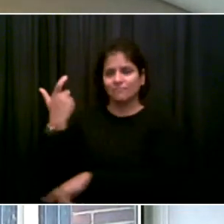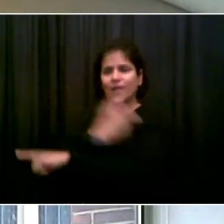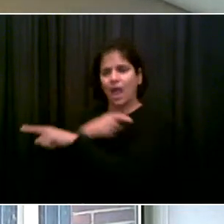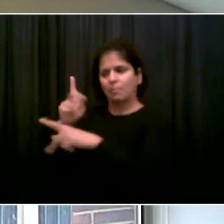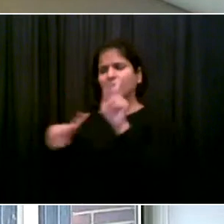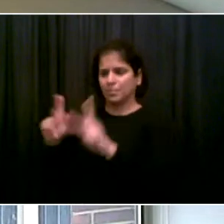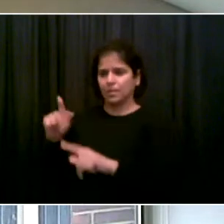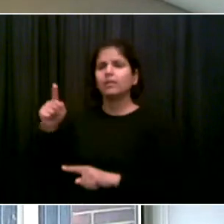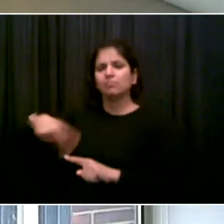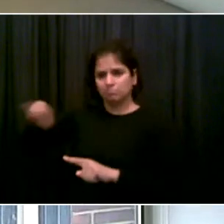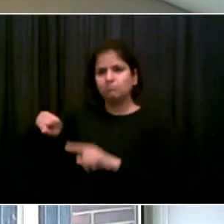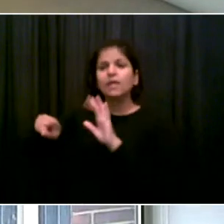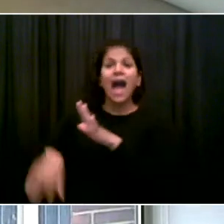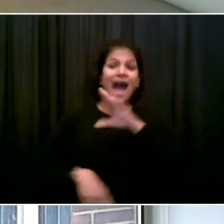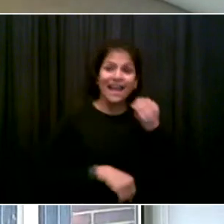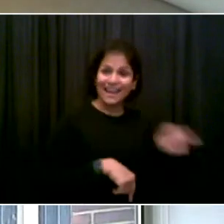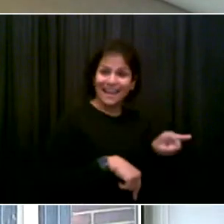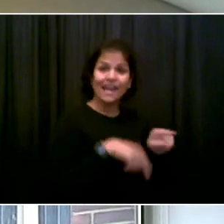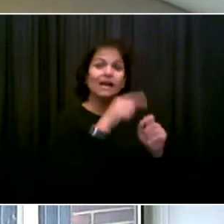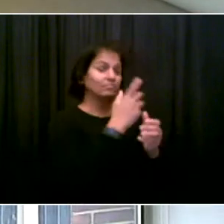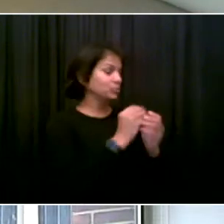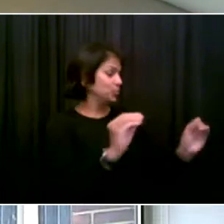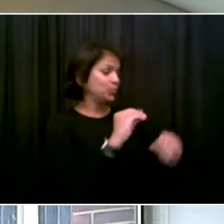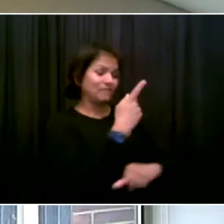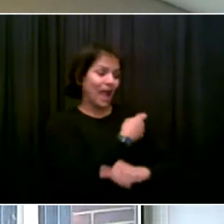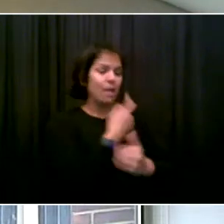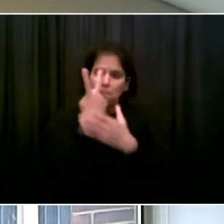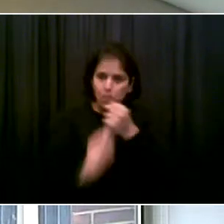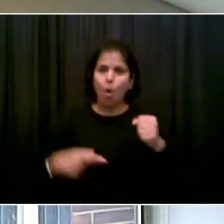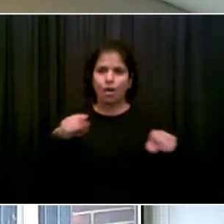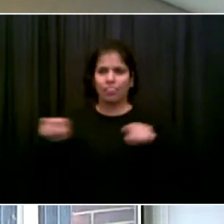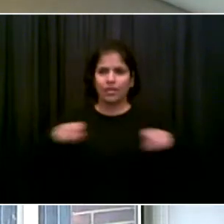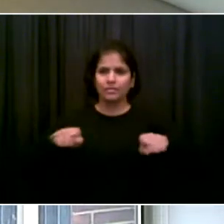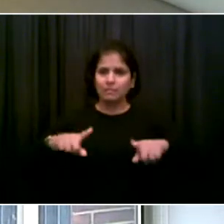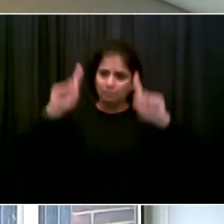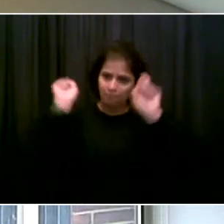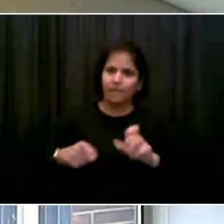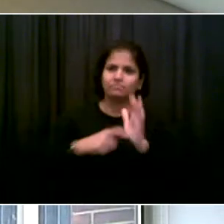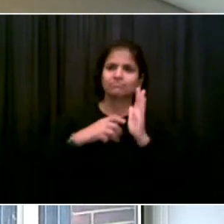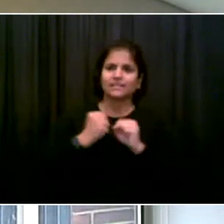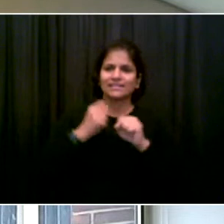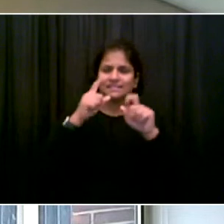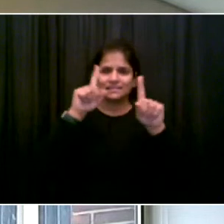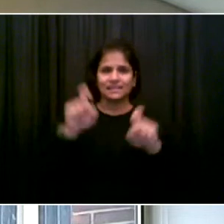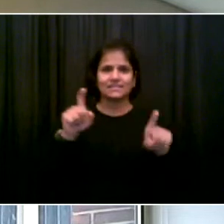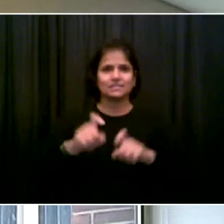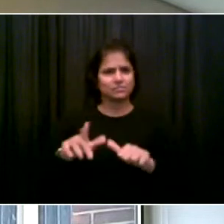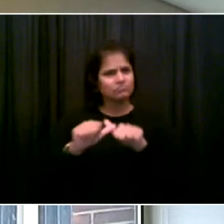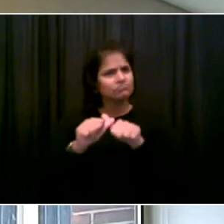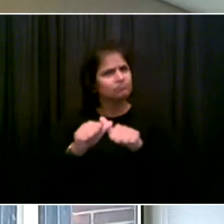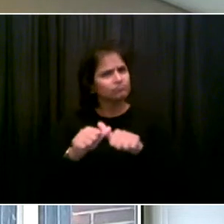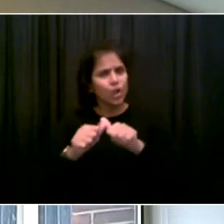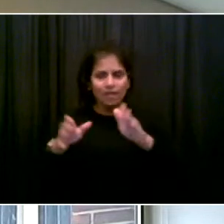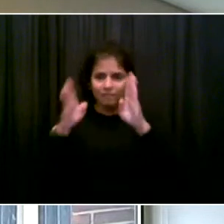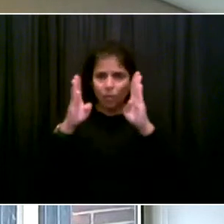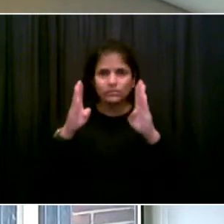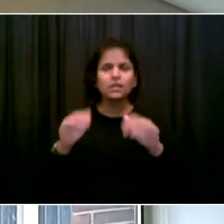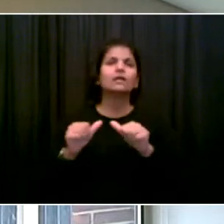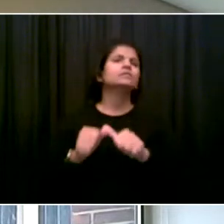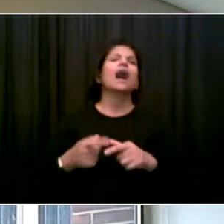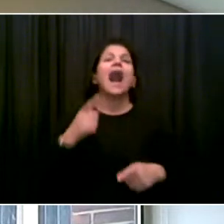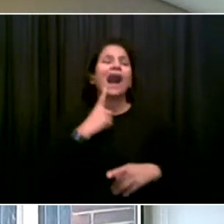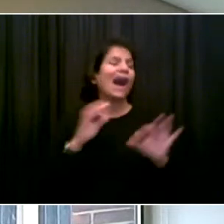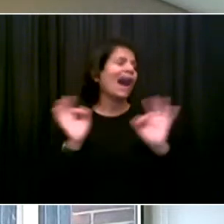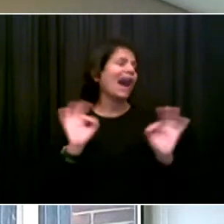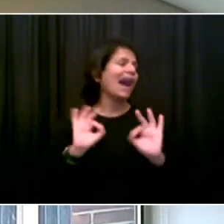we're continuing to not let our guard down and keep our city safe the same way that we have throughout. It's particularly relevant for unvaccinated people, but for